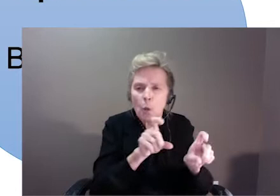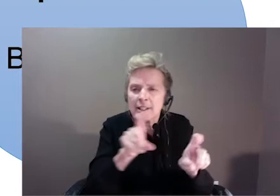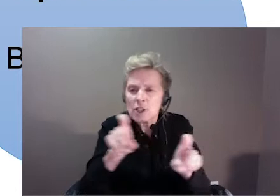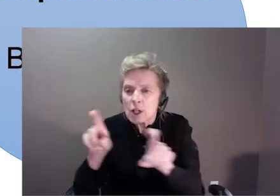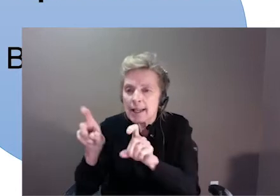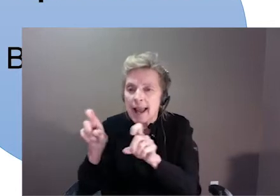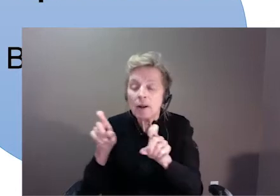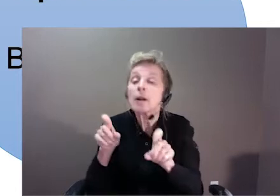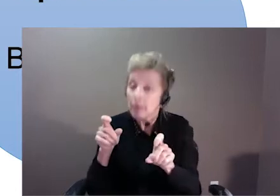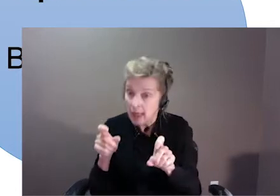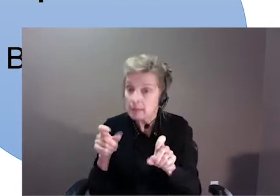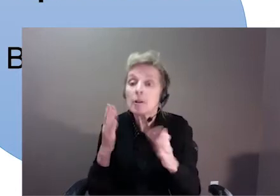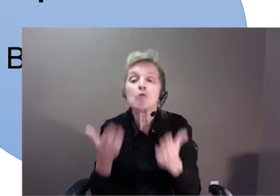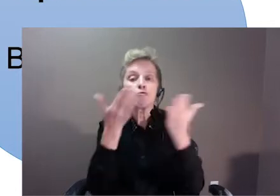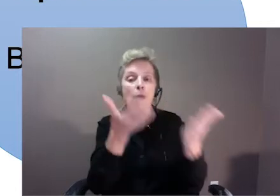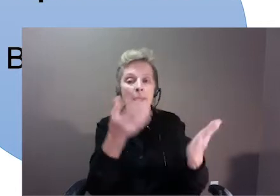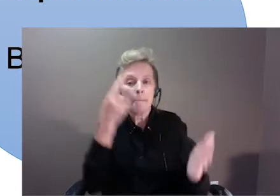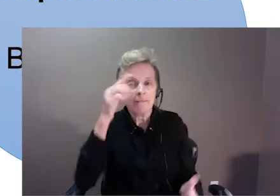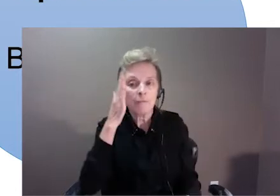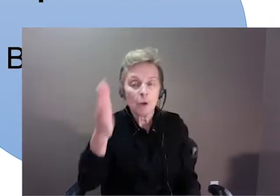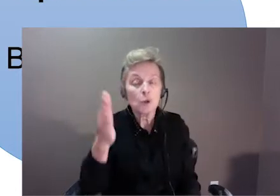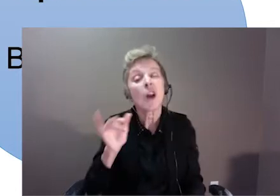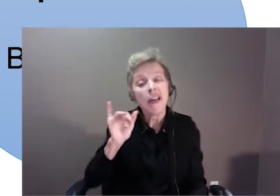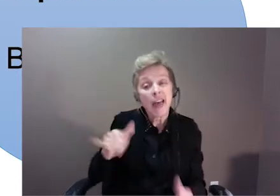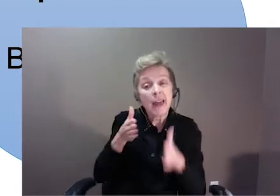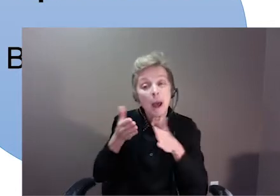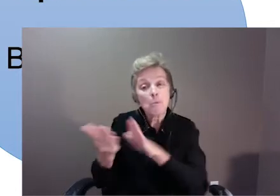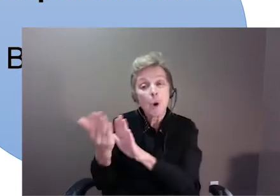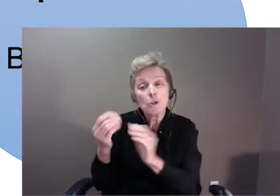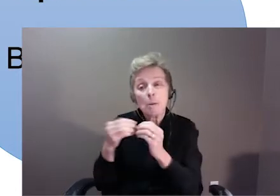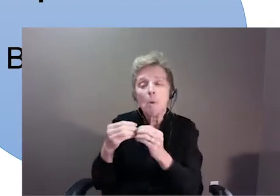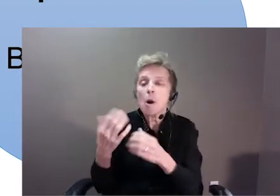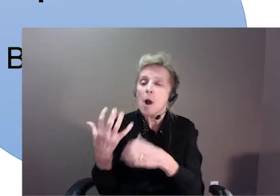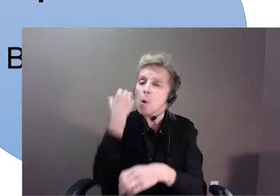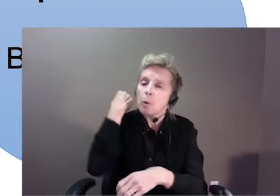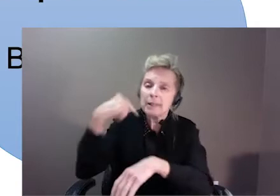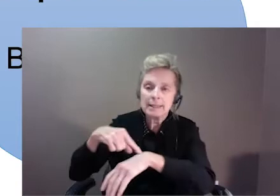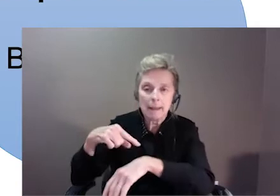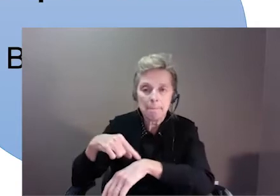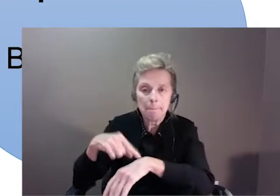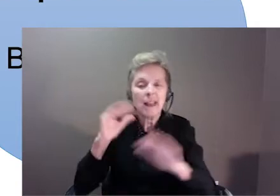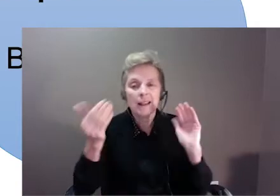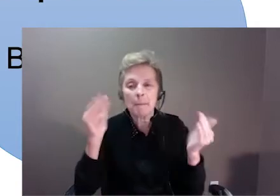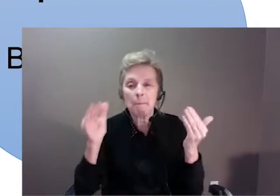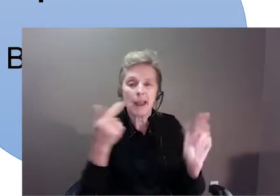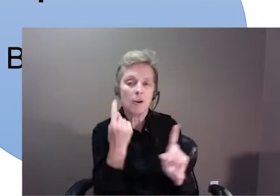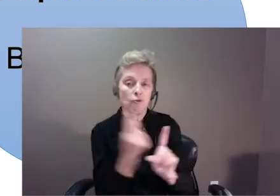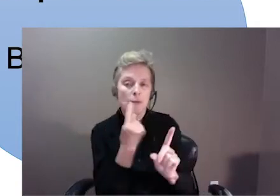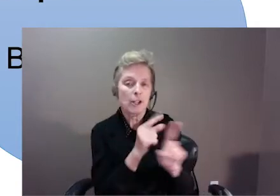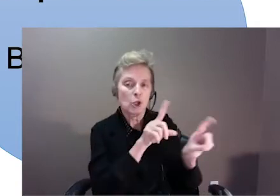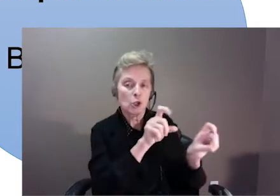future. It's a more time-intensive approach to collect data compared to a regular survey, but it allows us to gather